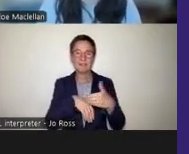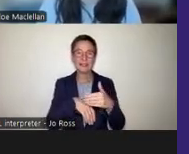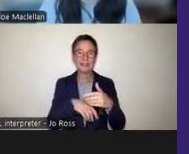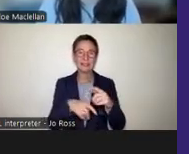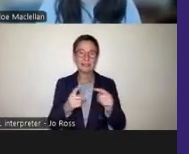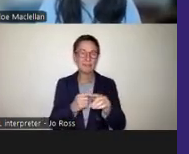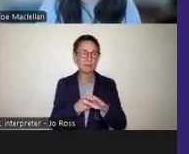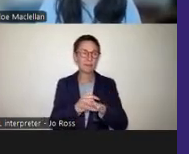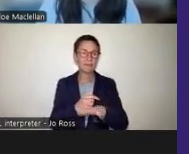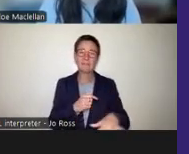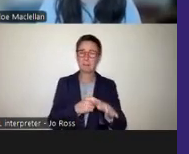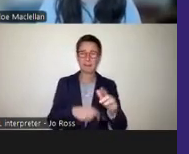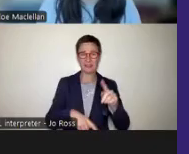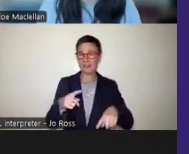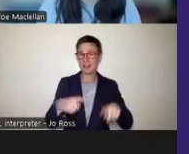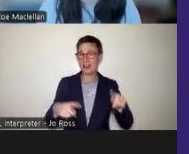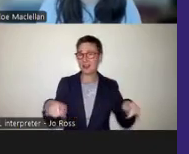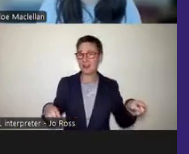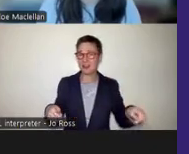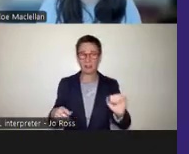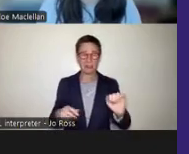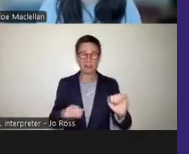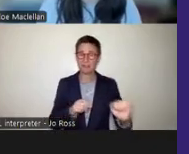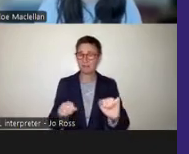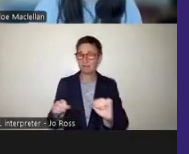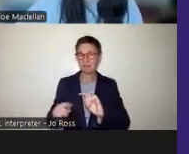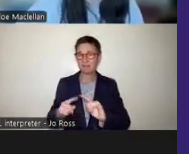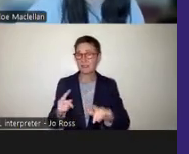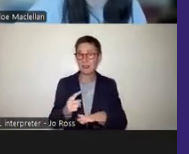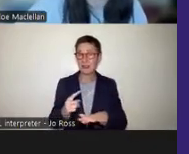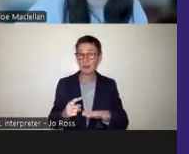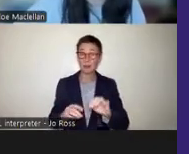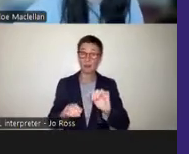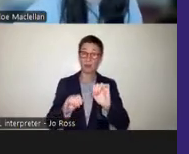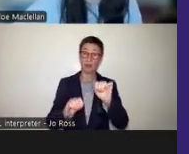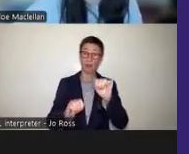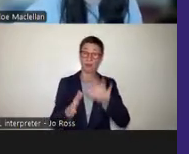it affects what you might see in your work will be different as well.